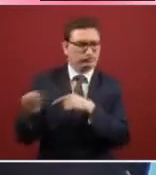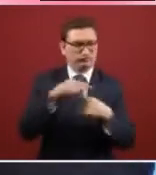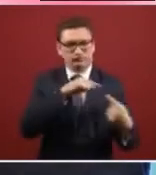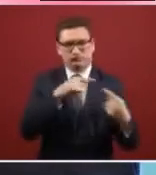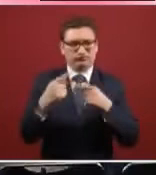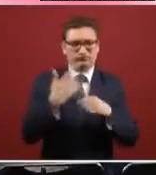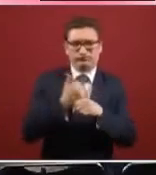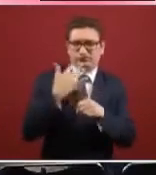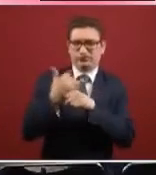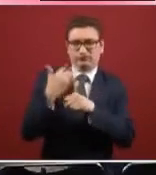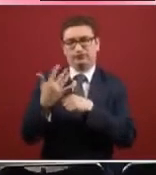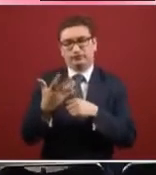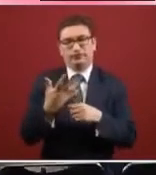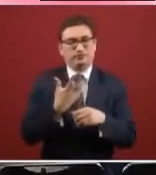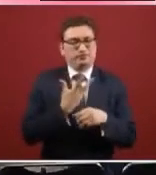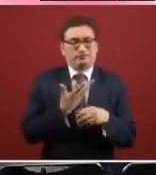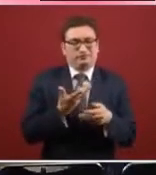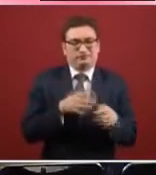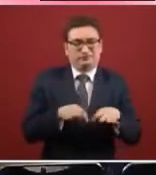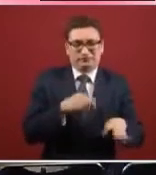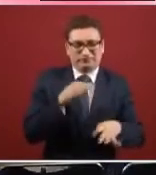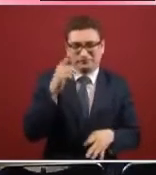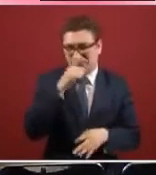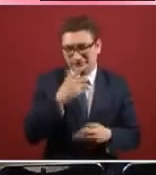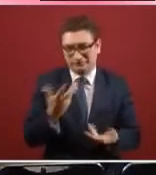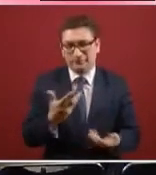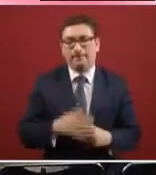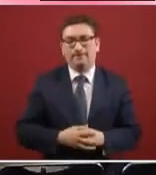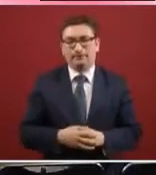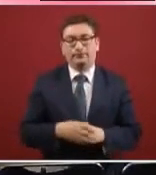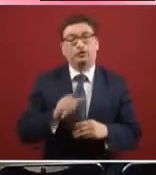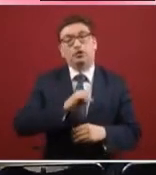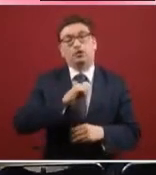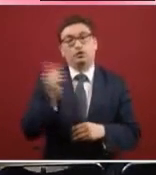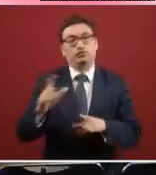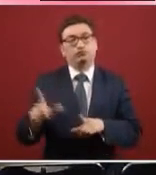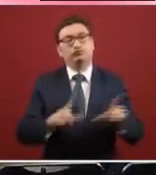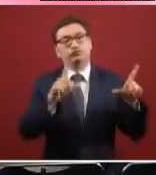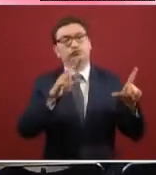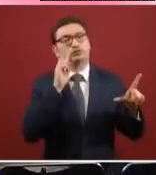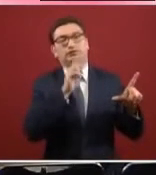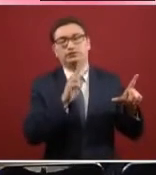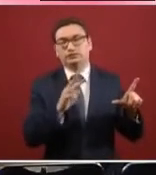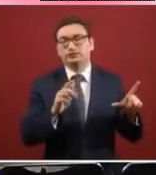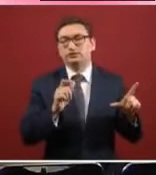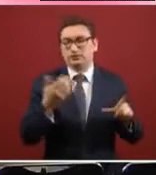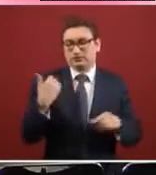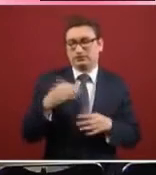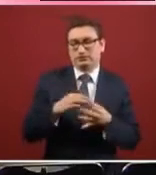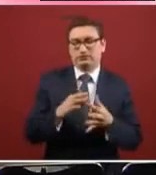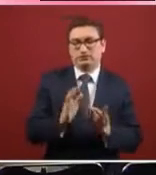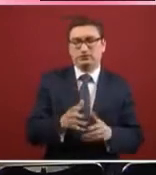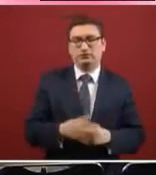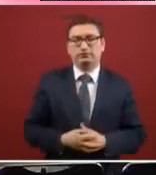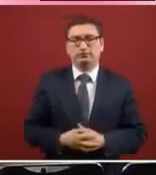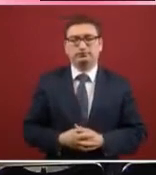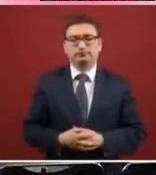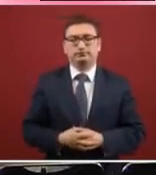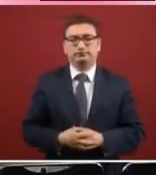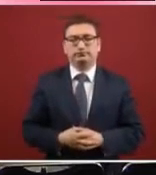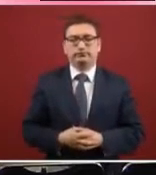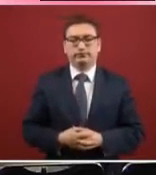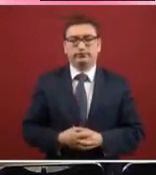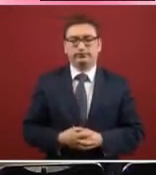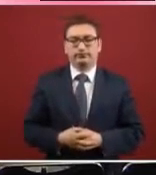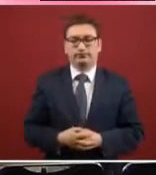were actually interfering with each other's activities. In the next slide, you can appreciate que daba inicio